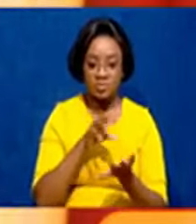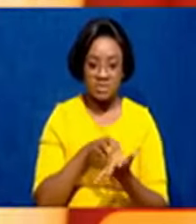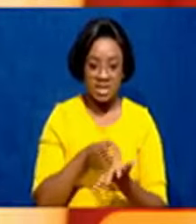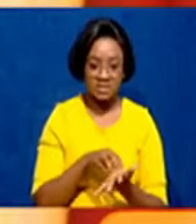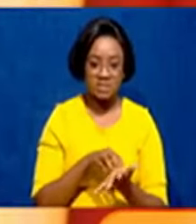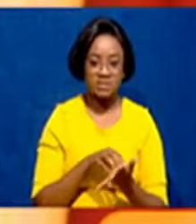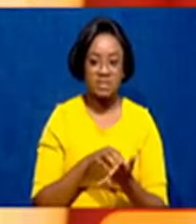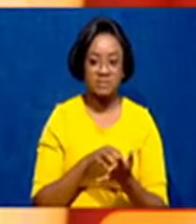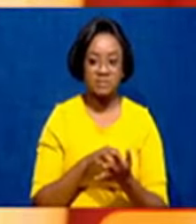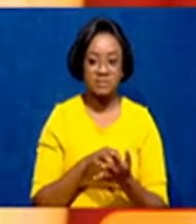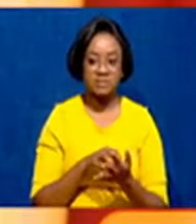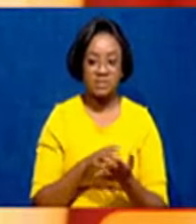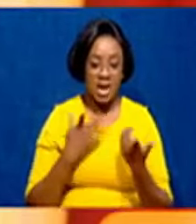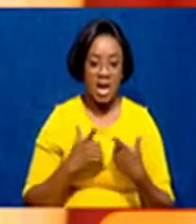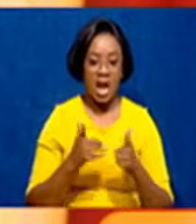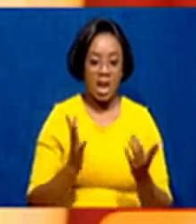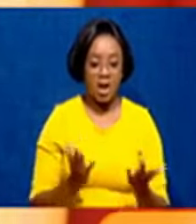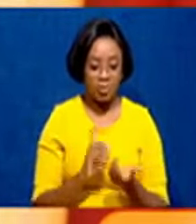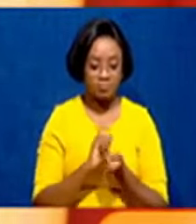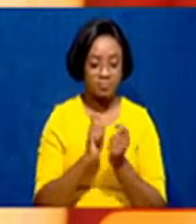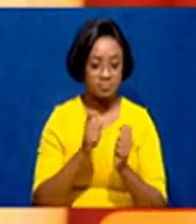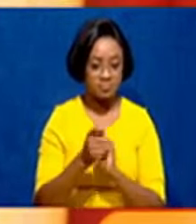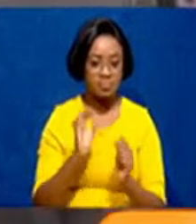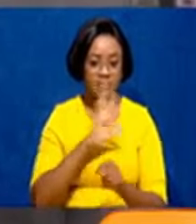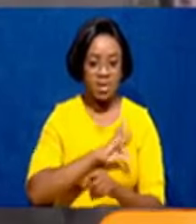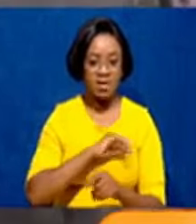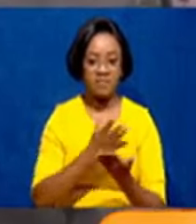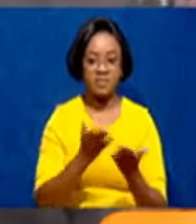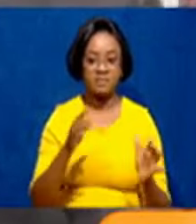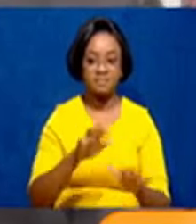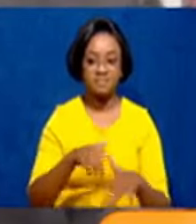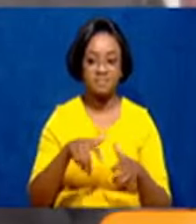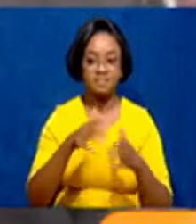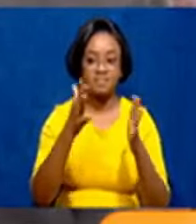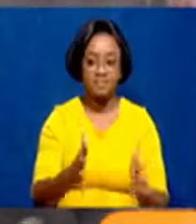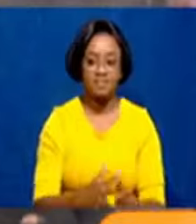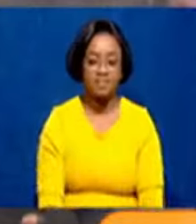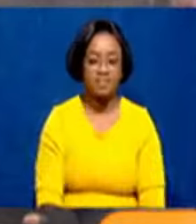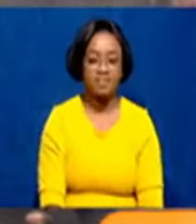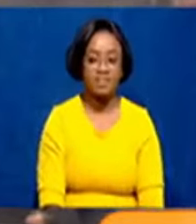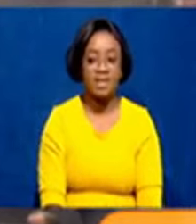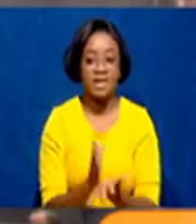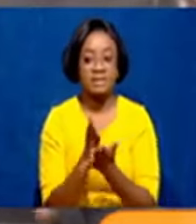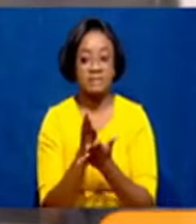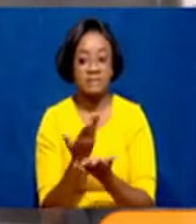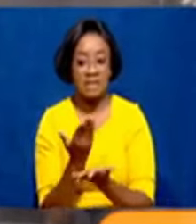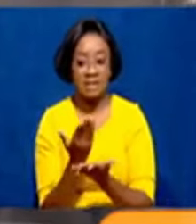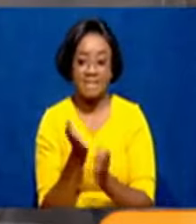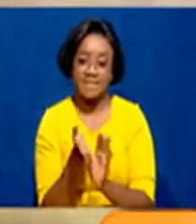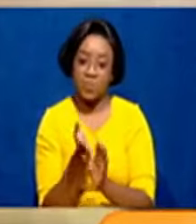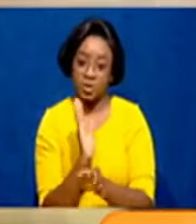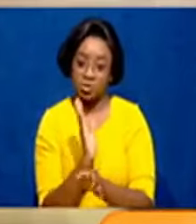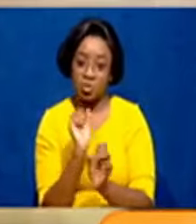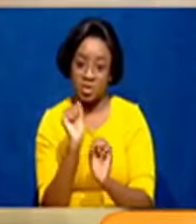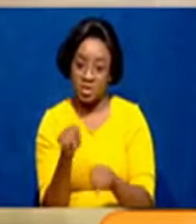to allow the reforms to be beneficial to the farmer. Some have, unfortunately, others have